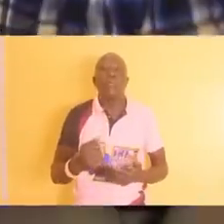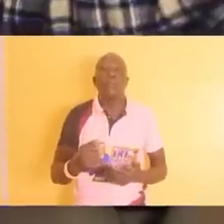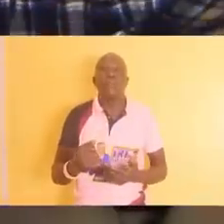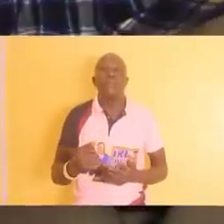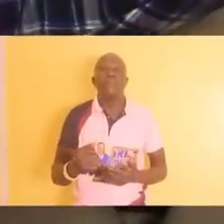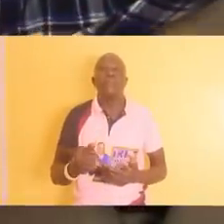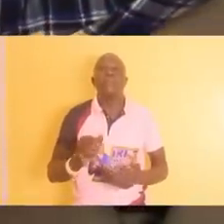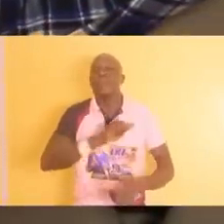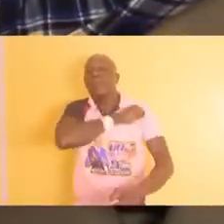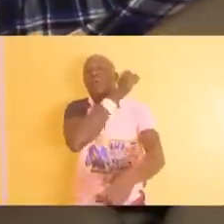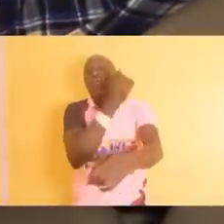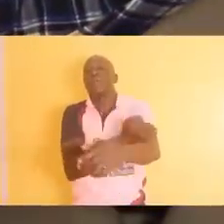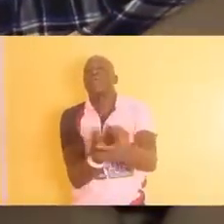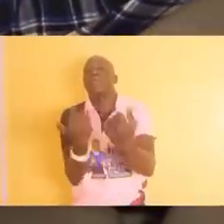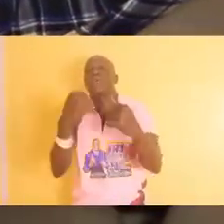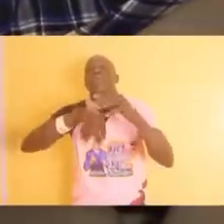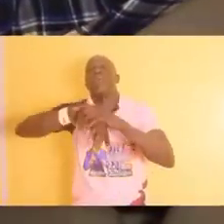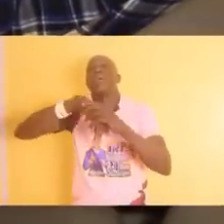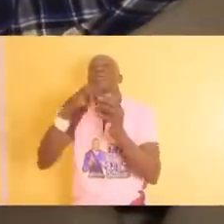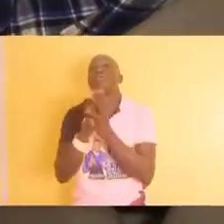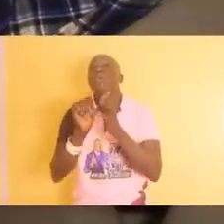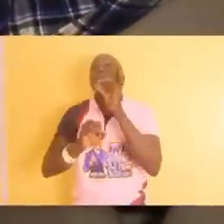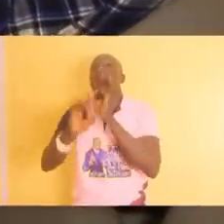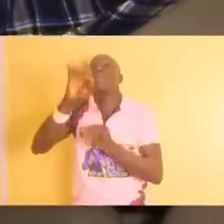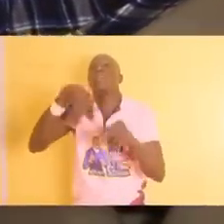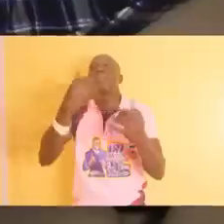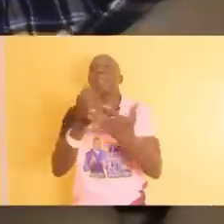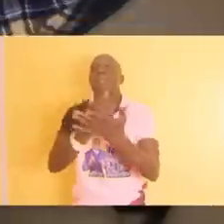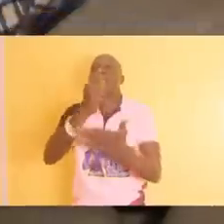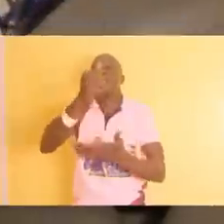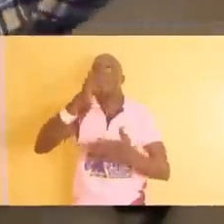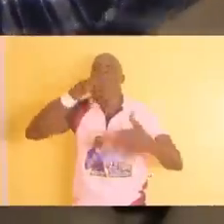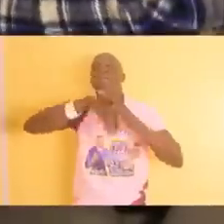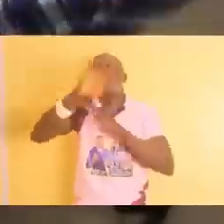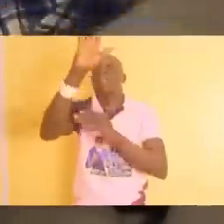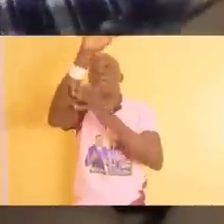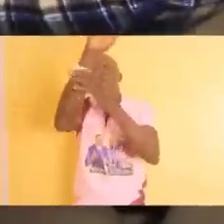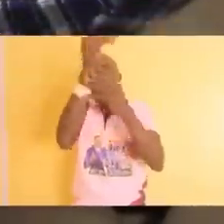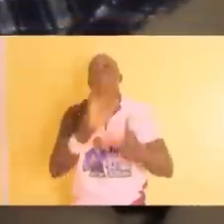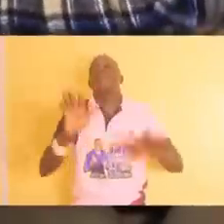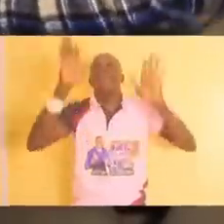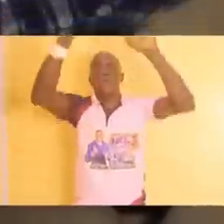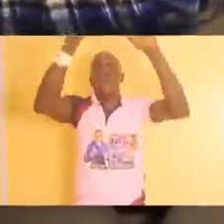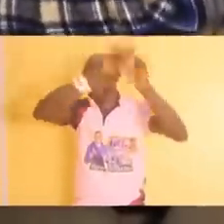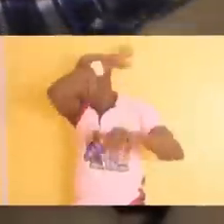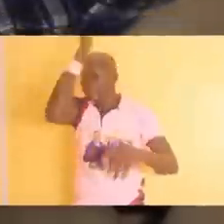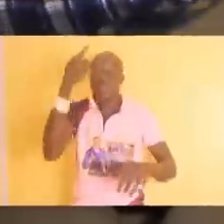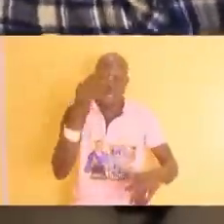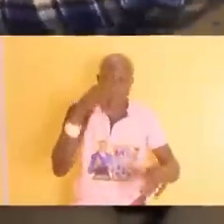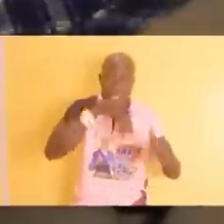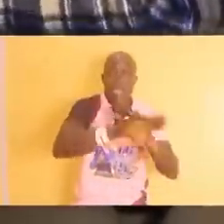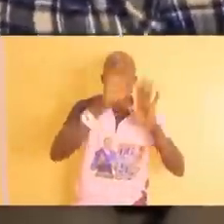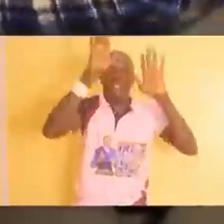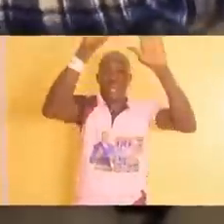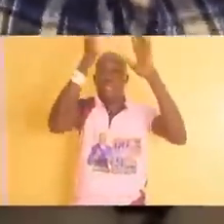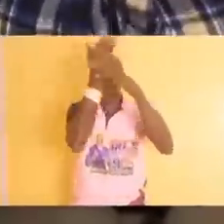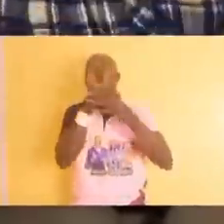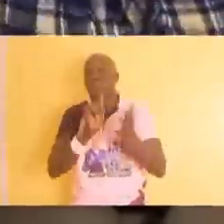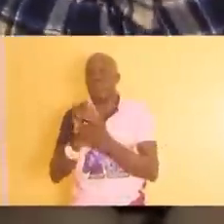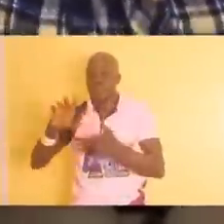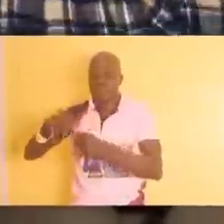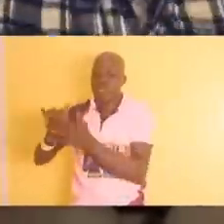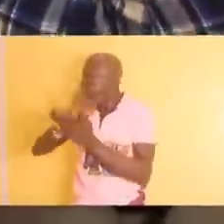in Jesus' name, our Lord, authority release. You can say, amen. Miraculous end, you never experience